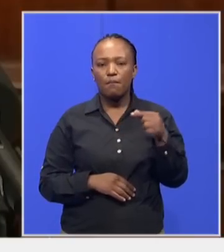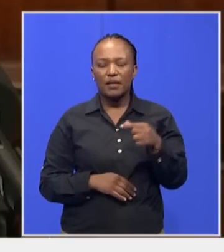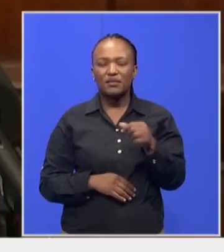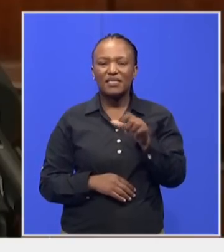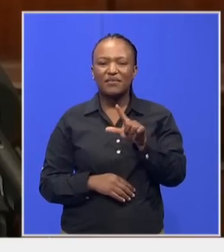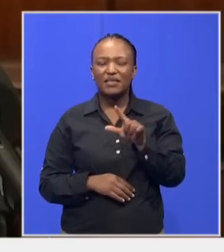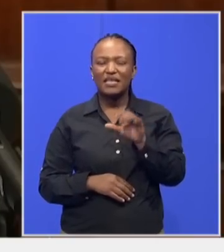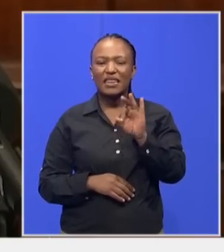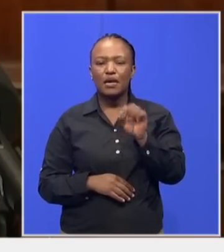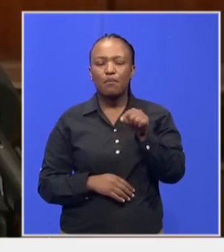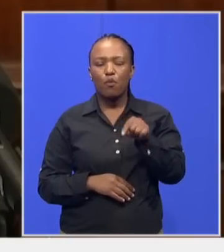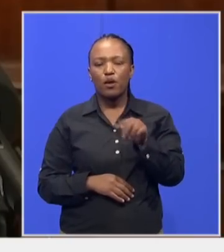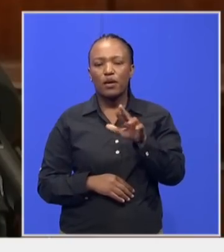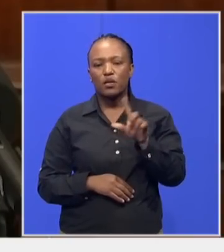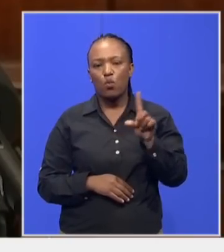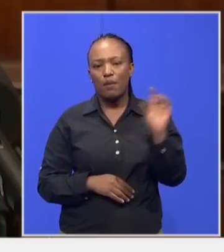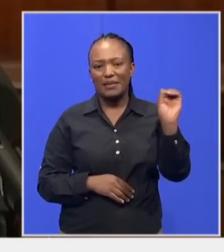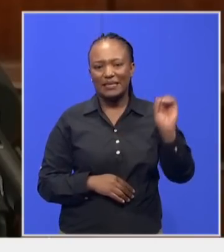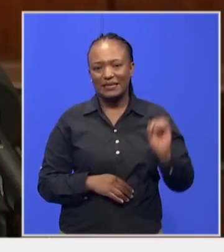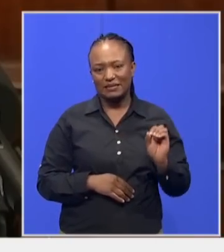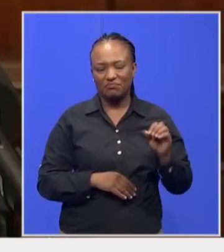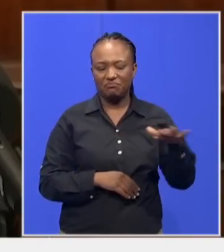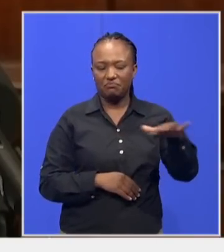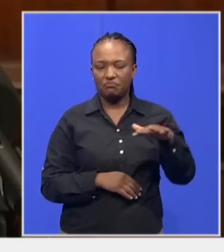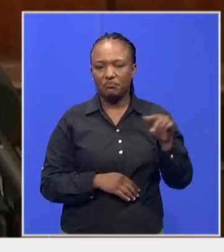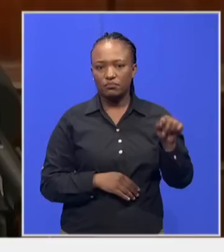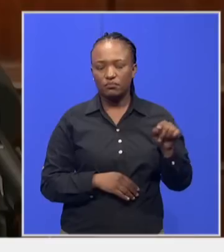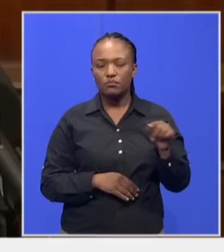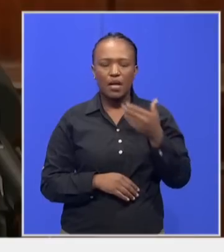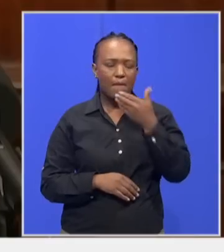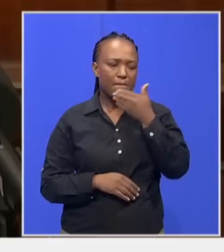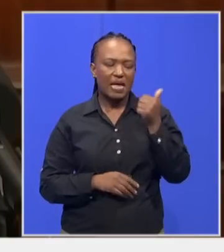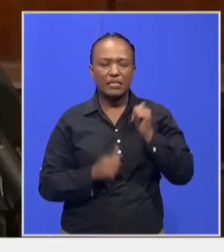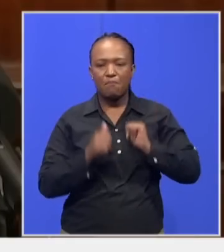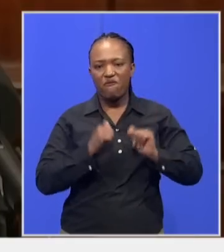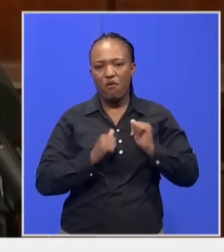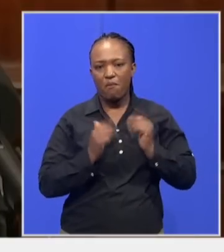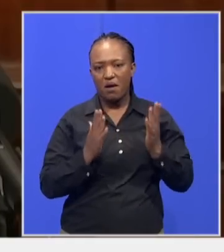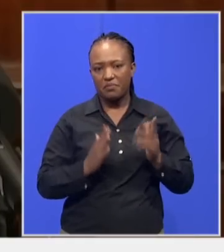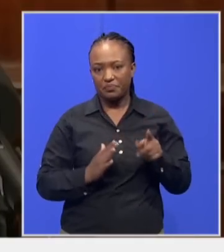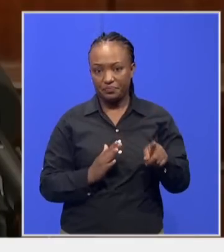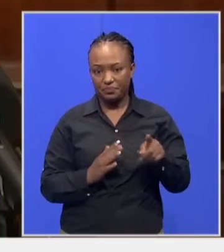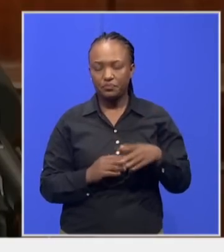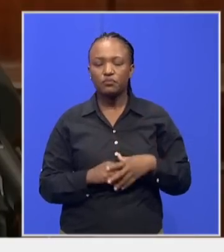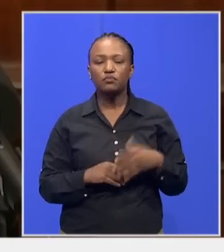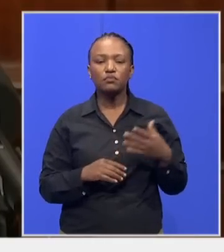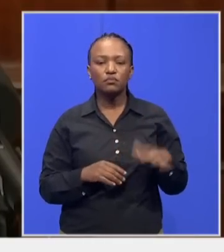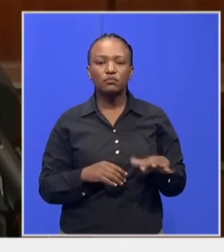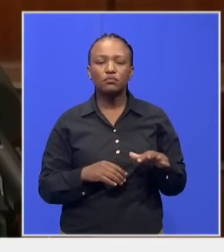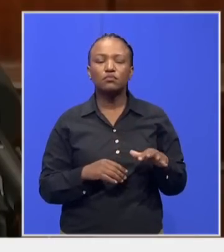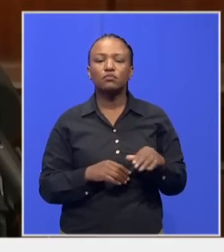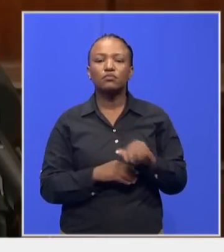73.81%. Again, one of our best performers. The installed capacity is